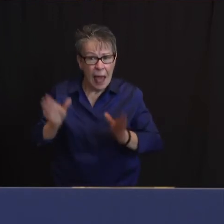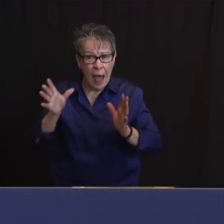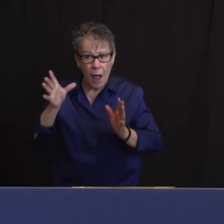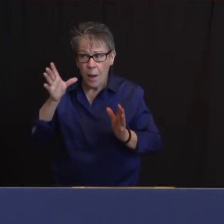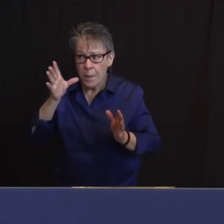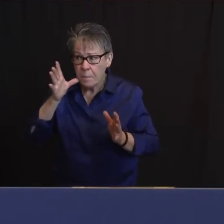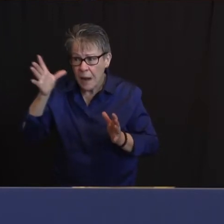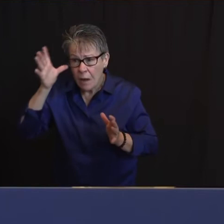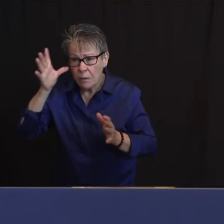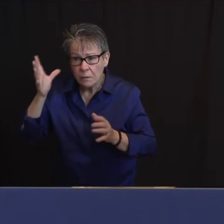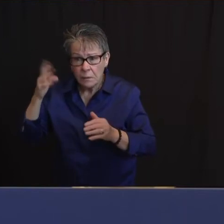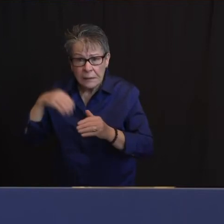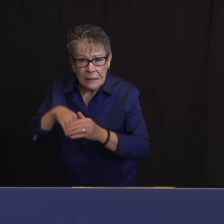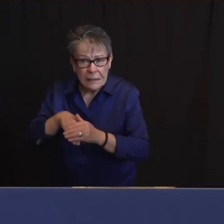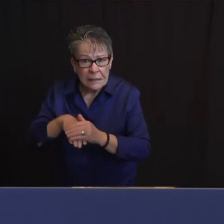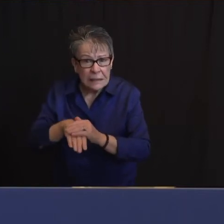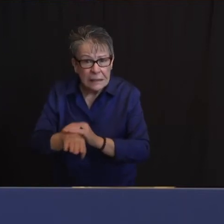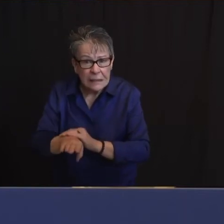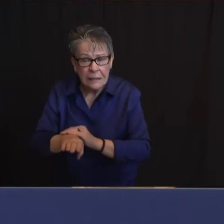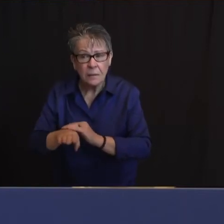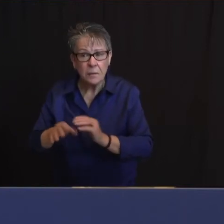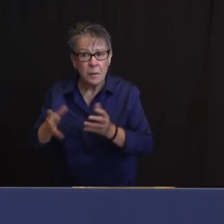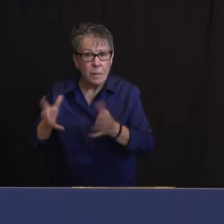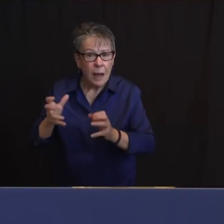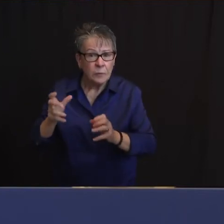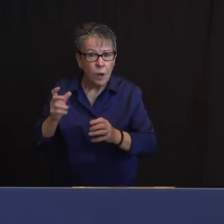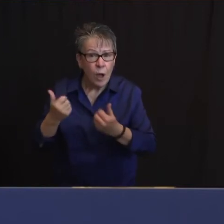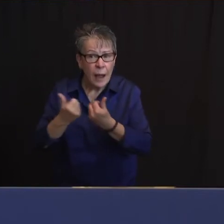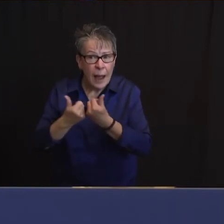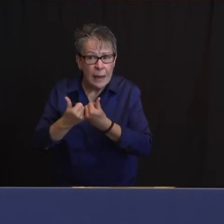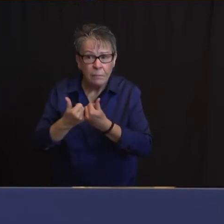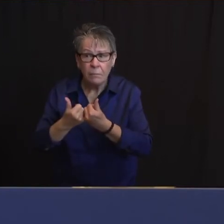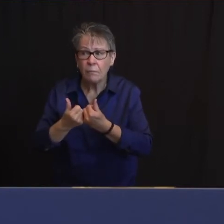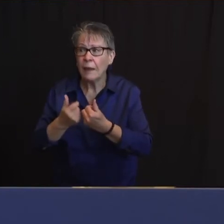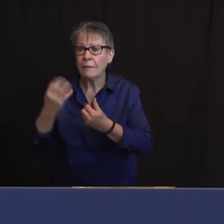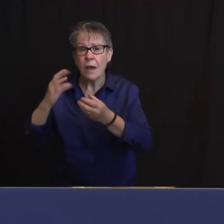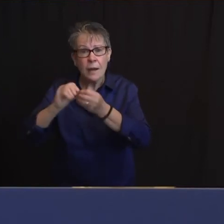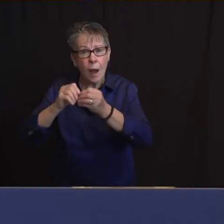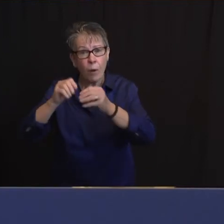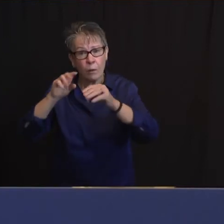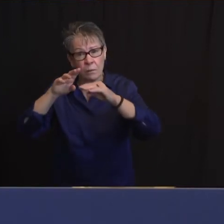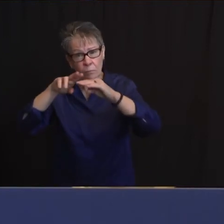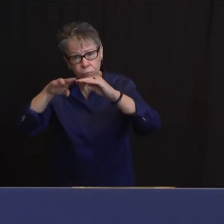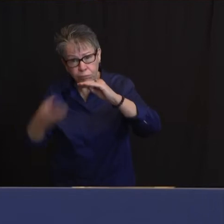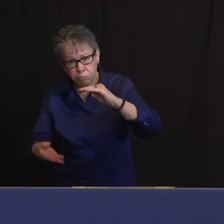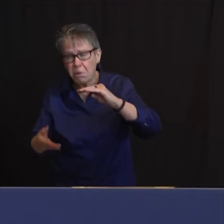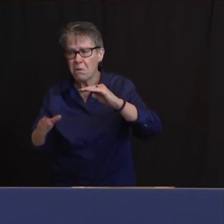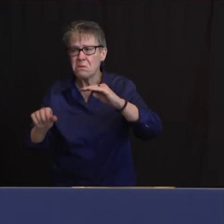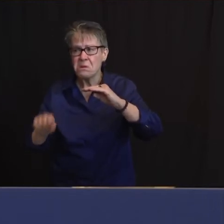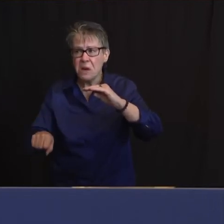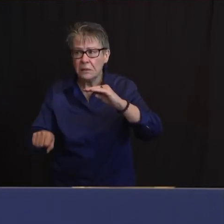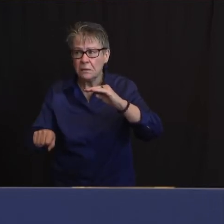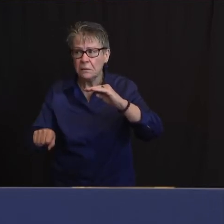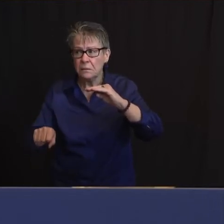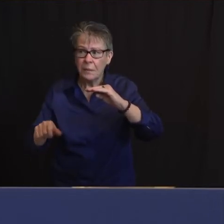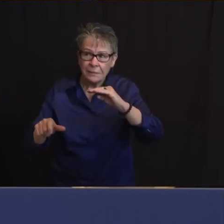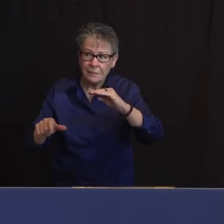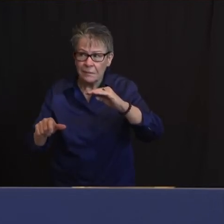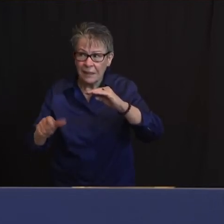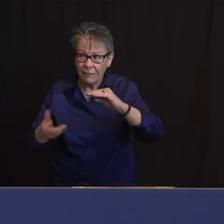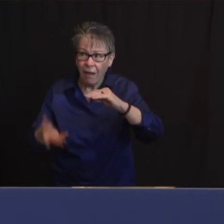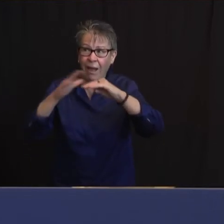when. And I would certainly think if whatever we did, whenever we did it, it would prioritize senior